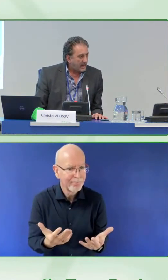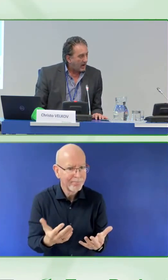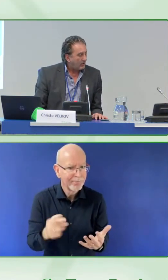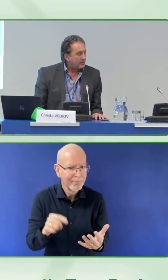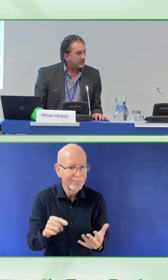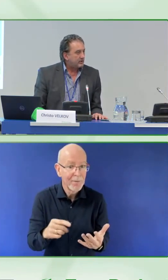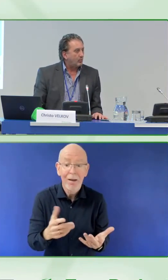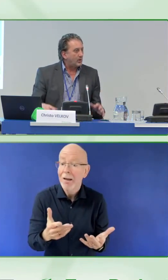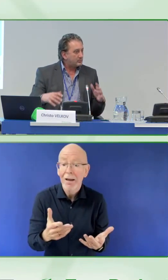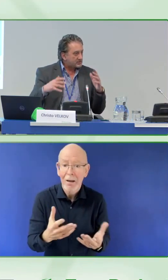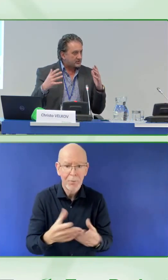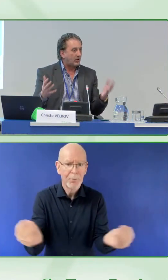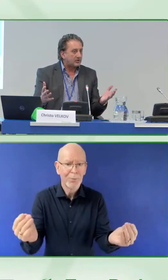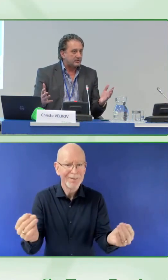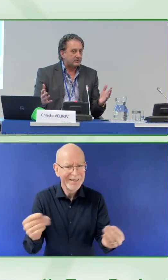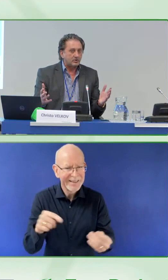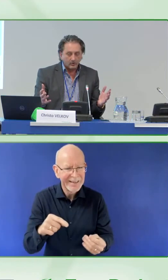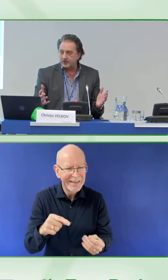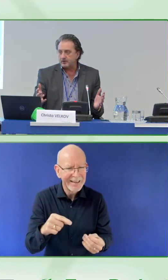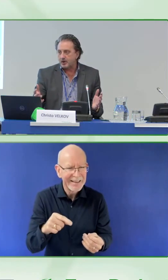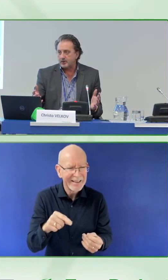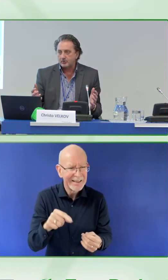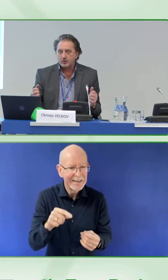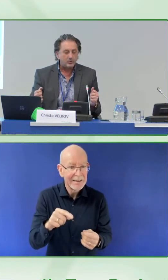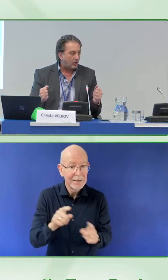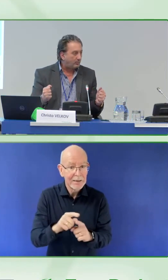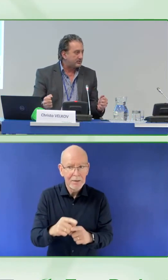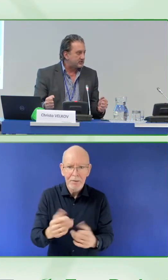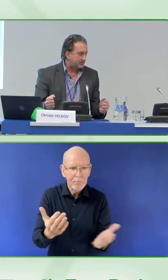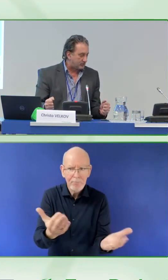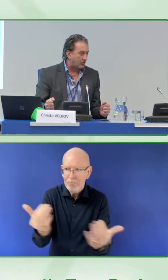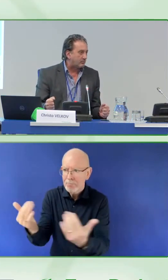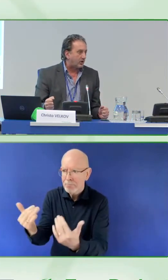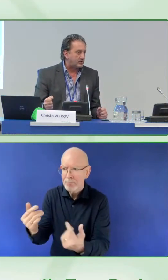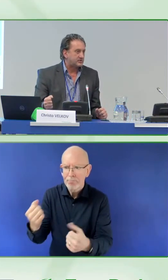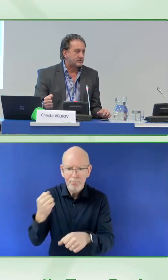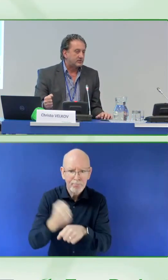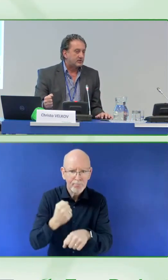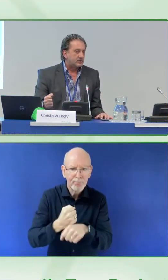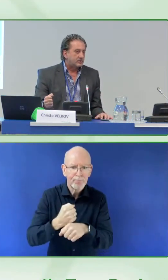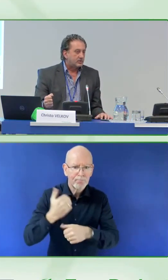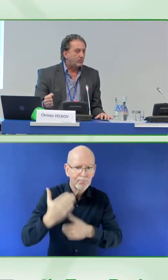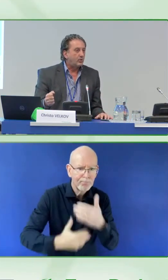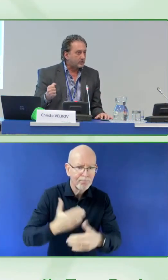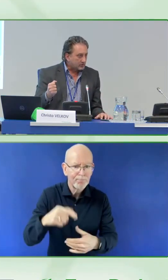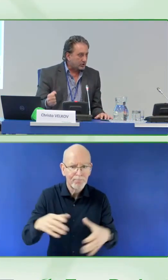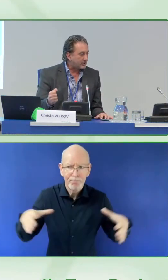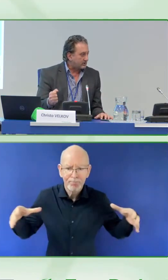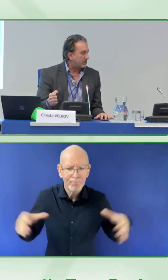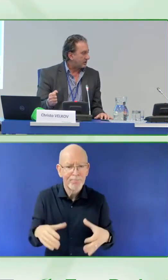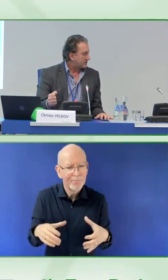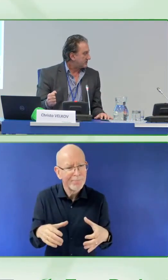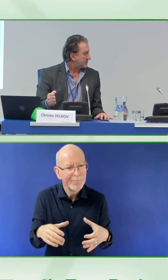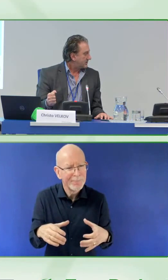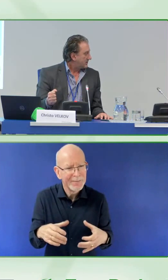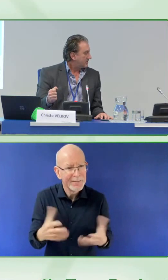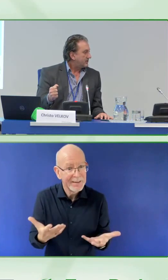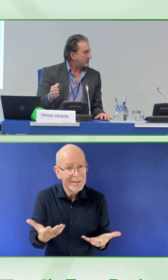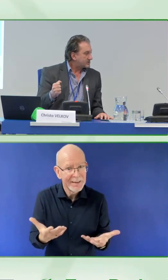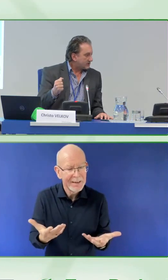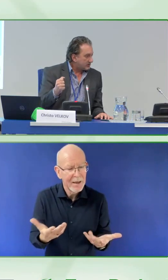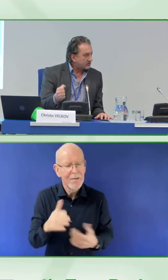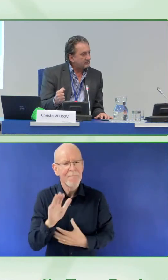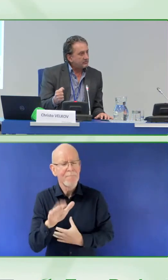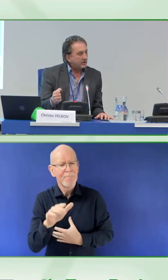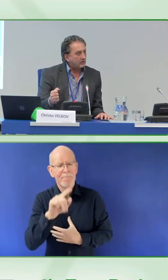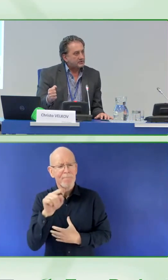why now? You know, when we started talking about that, when we opened this Pandora box, we learned a lot.